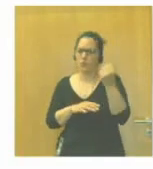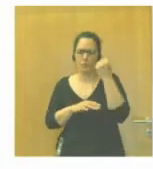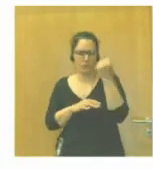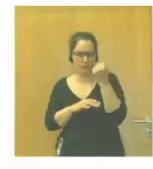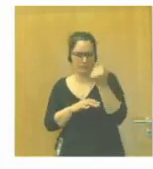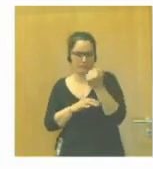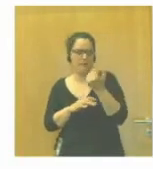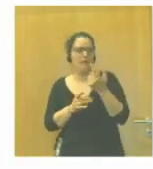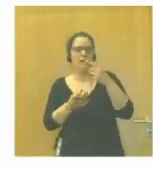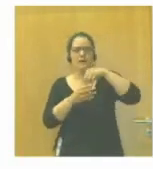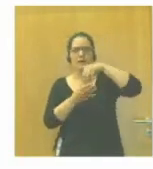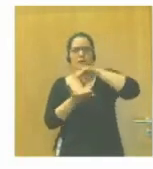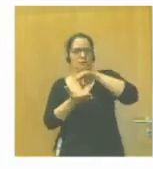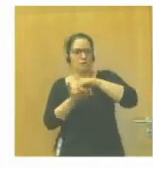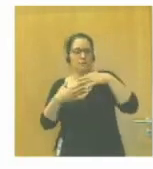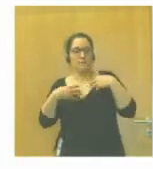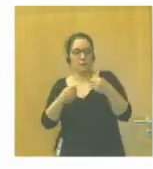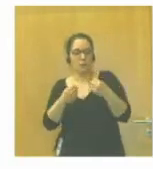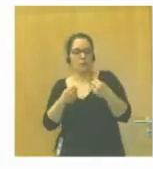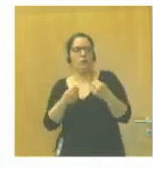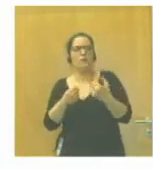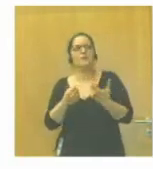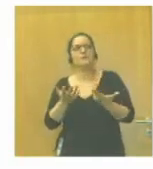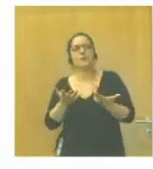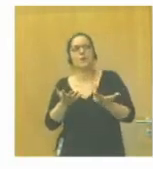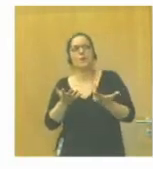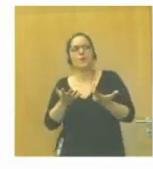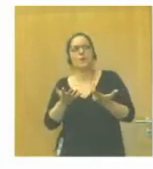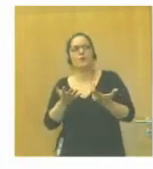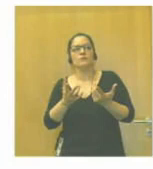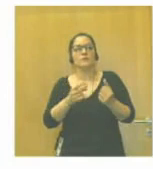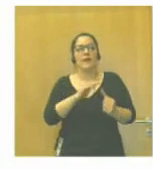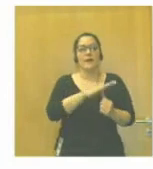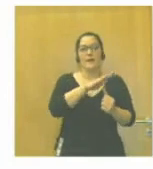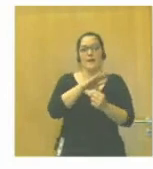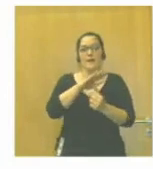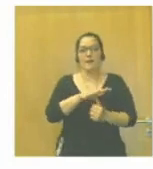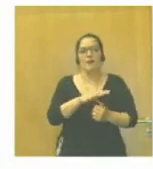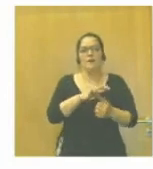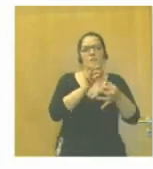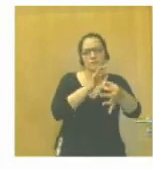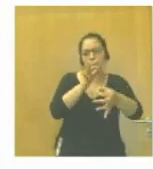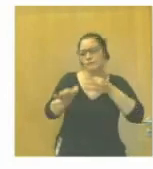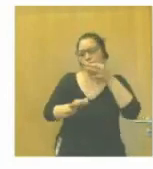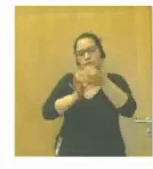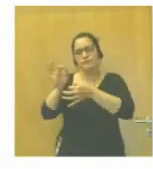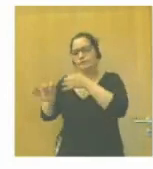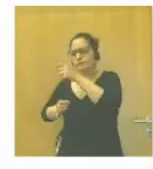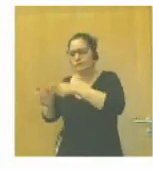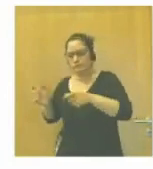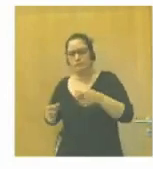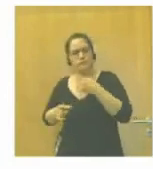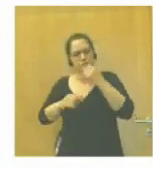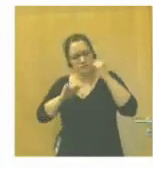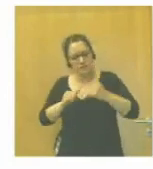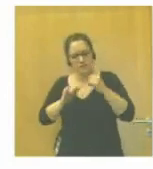leaders convince their staff that suicide is preventable, that the system can be transformed to do better, and that this is a sustained effort